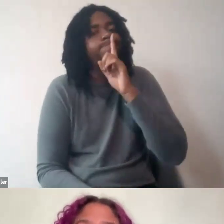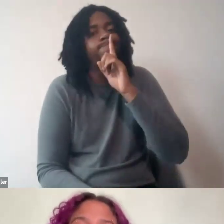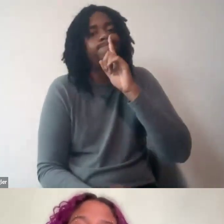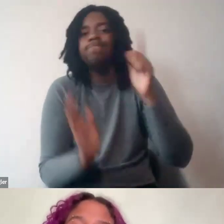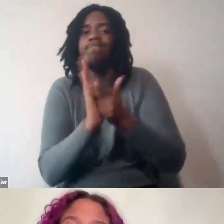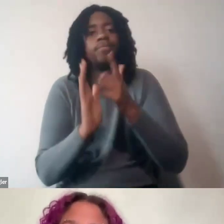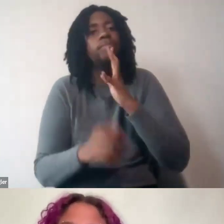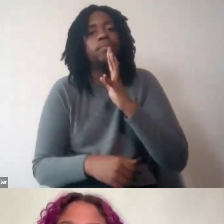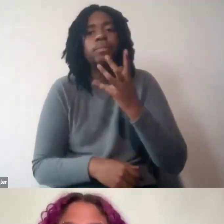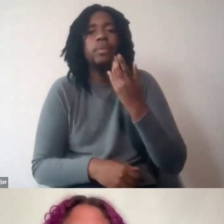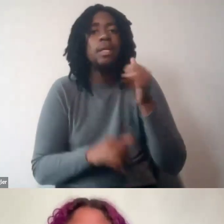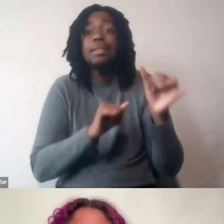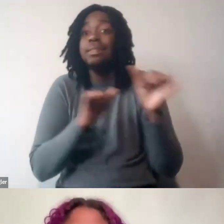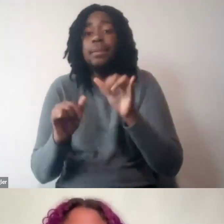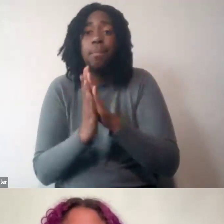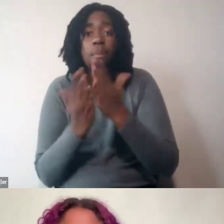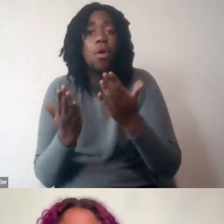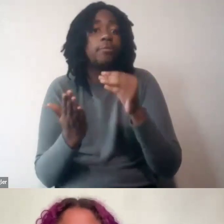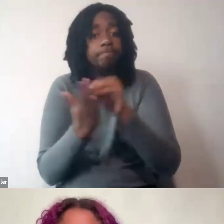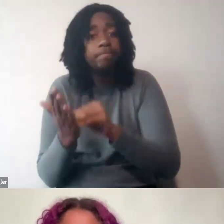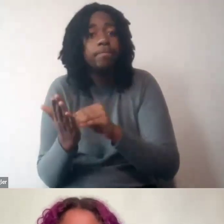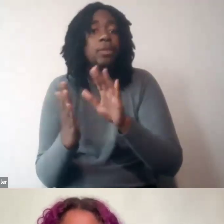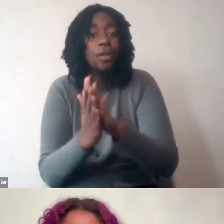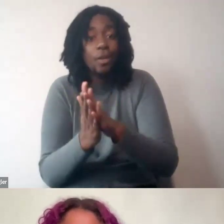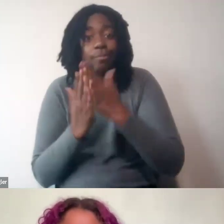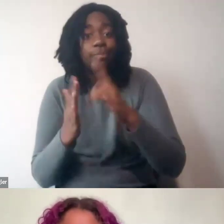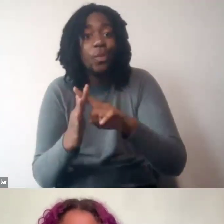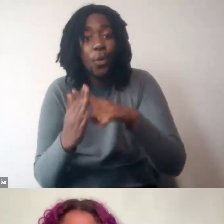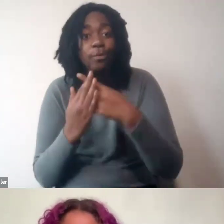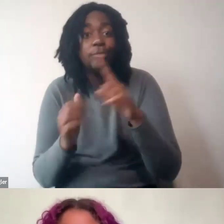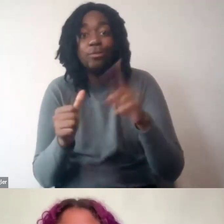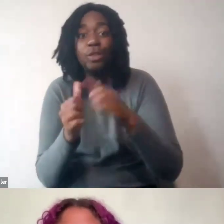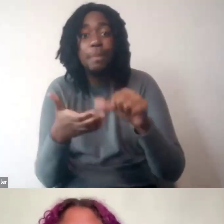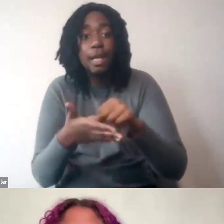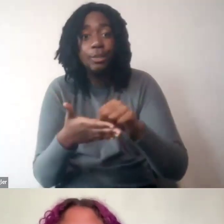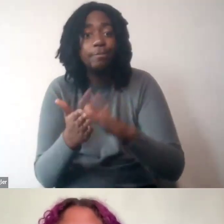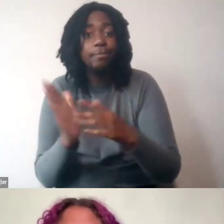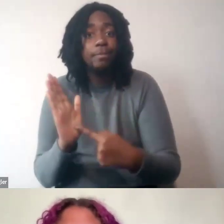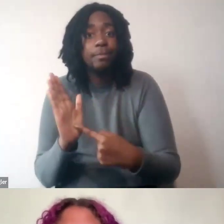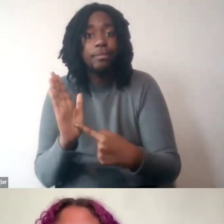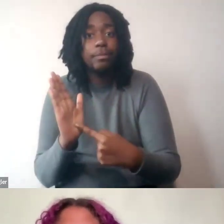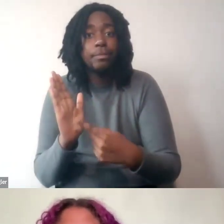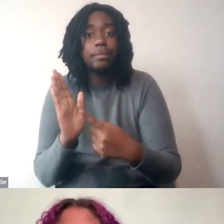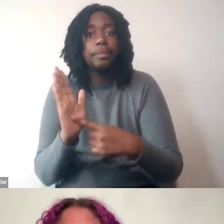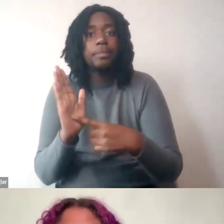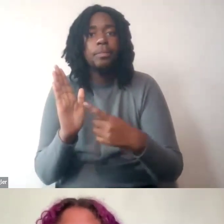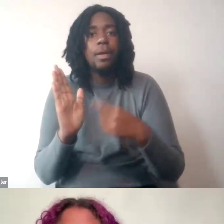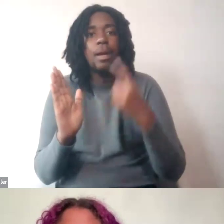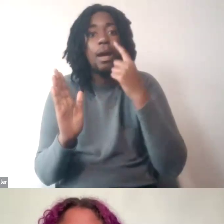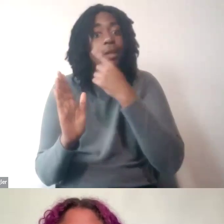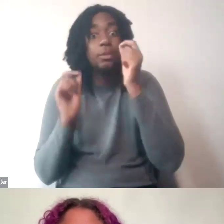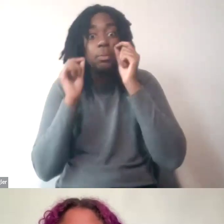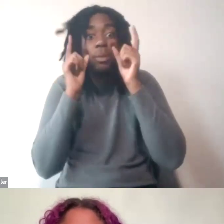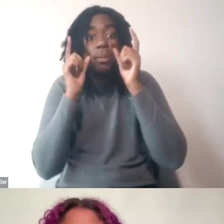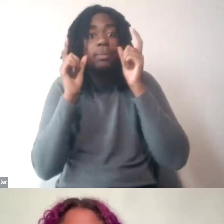literally like what's in the book, the opening page, like ojos abiertos, piernas cerradas, eyes open, legs